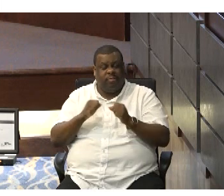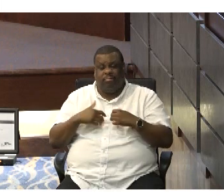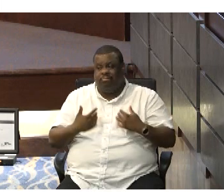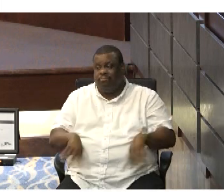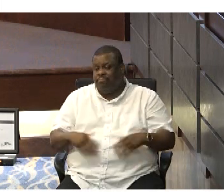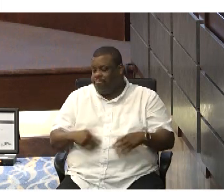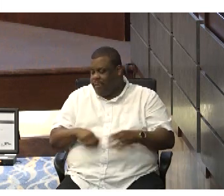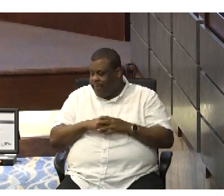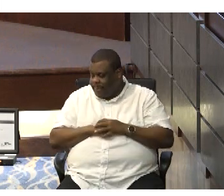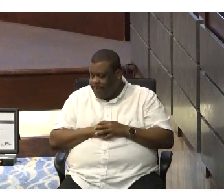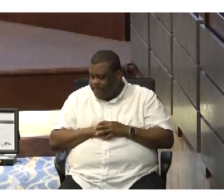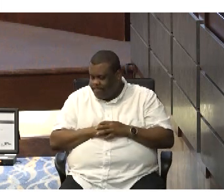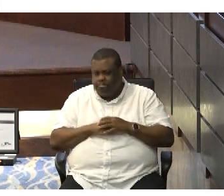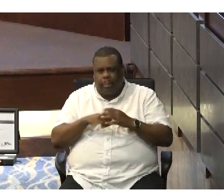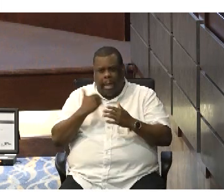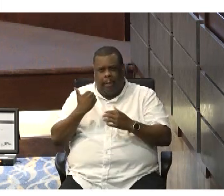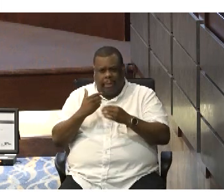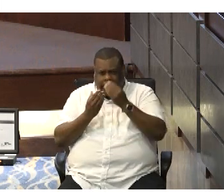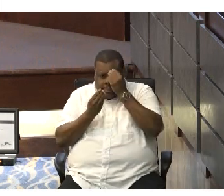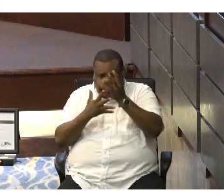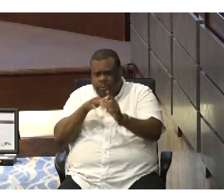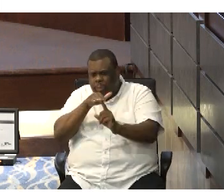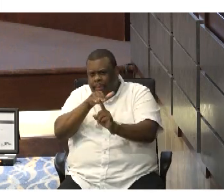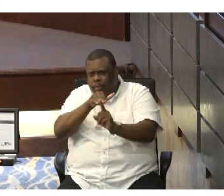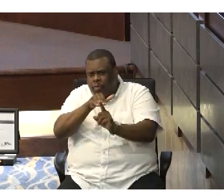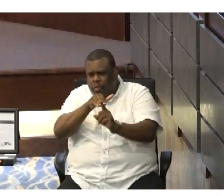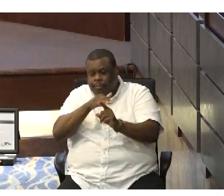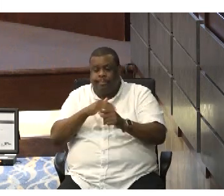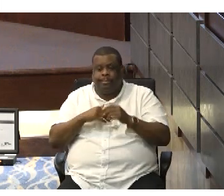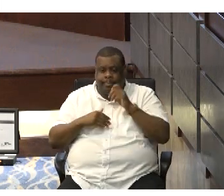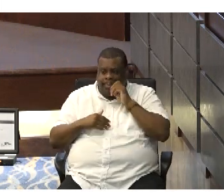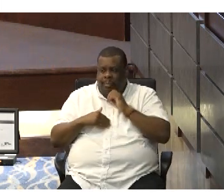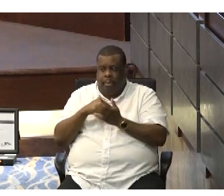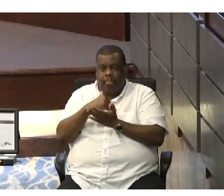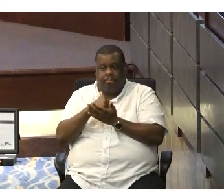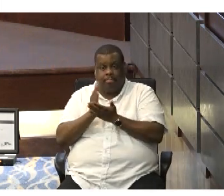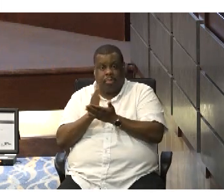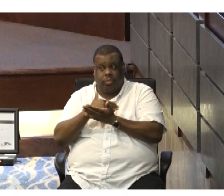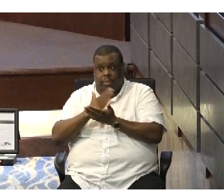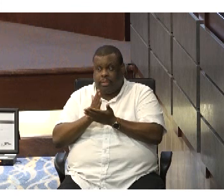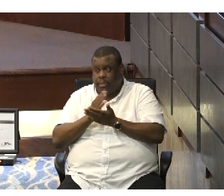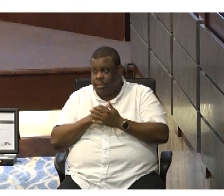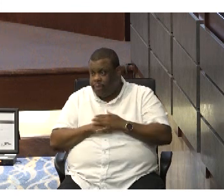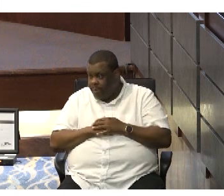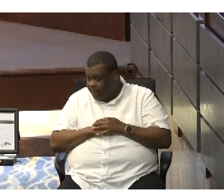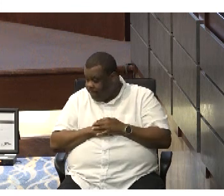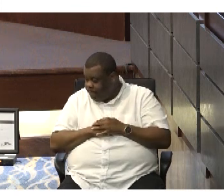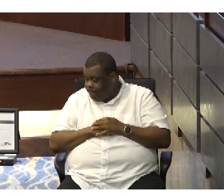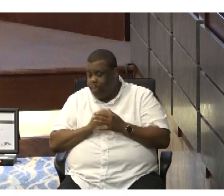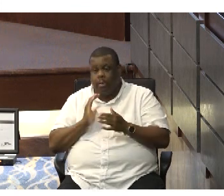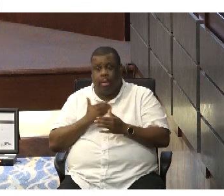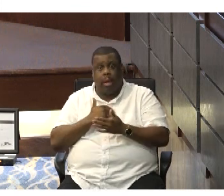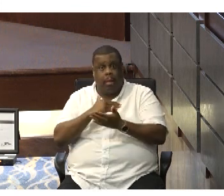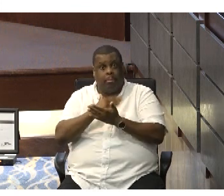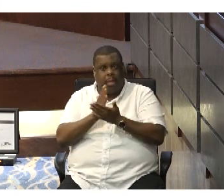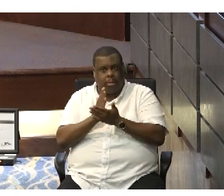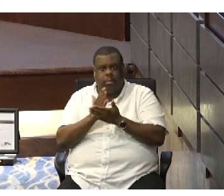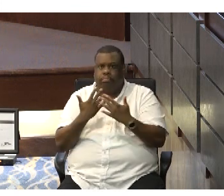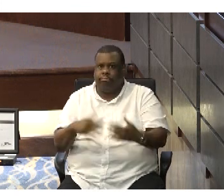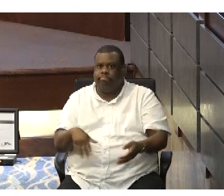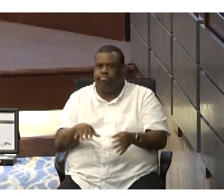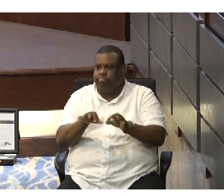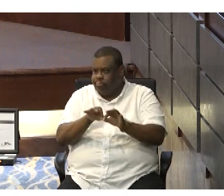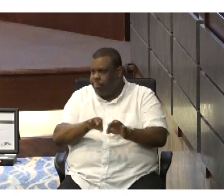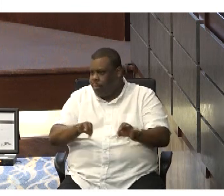And just a little reminder here about our budgets. Our street budgets are significant, but we also